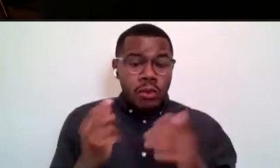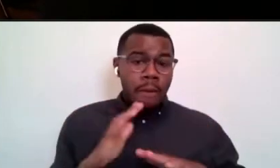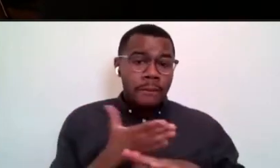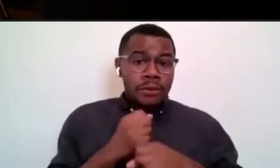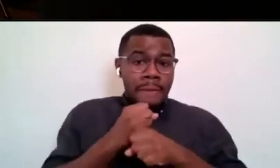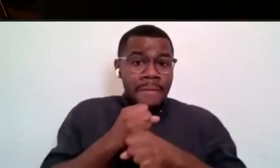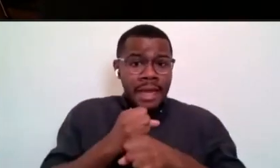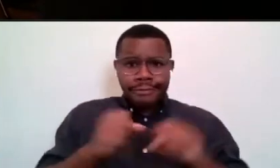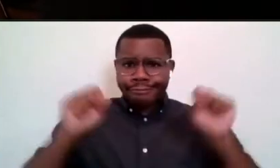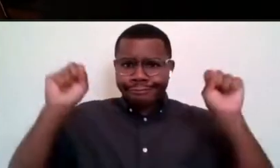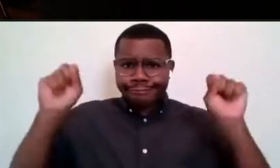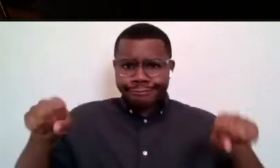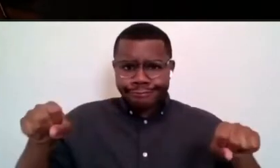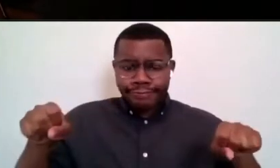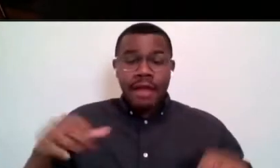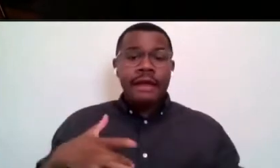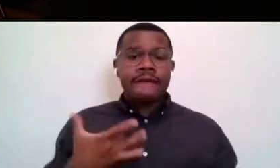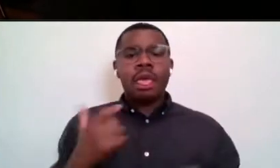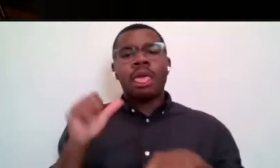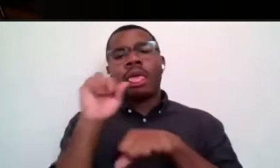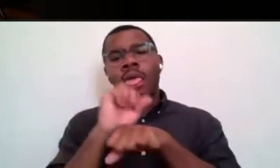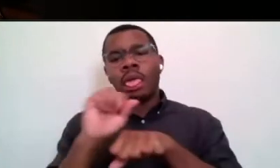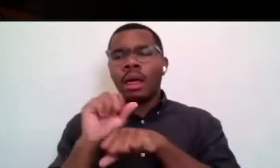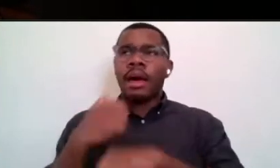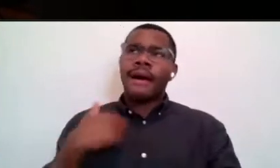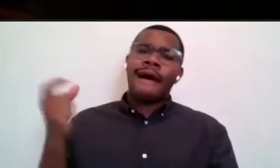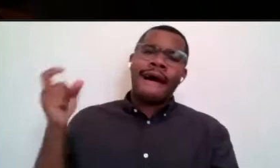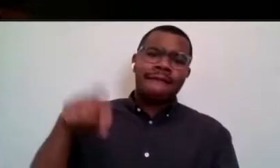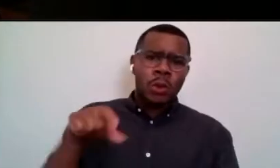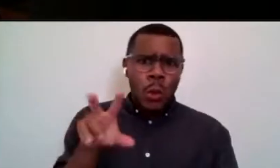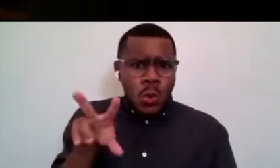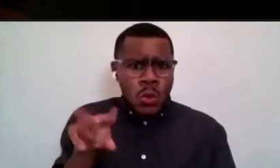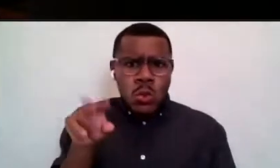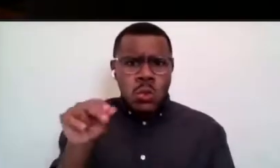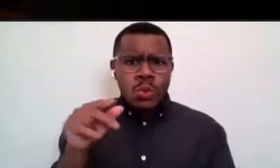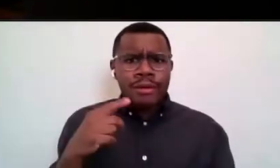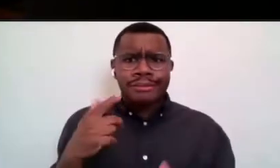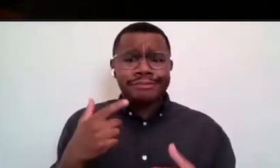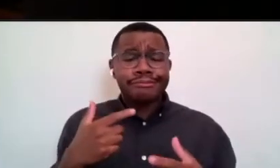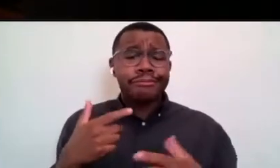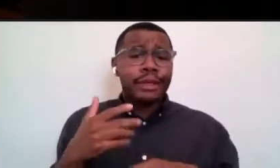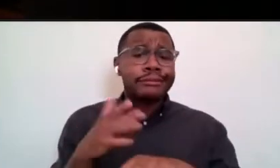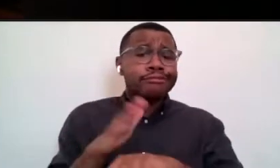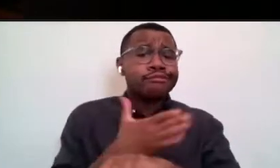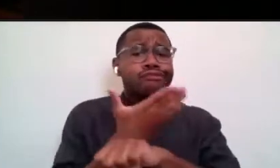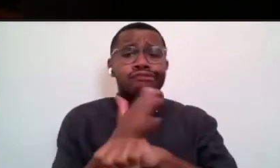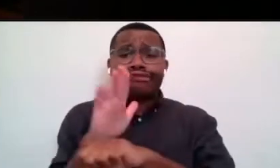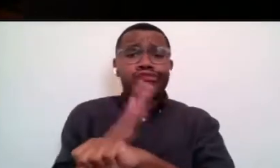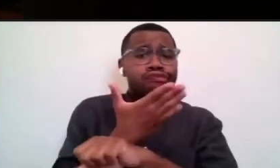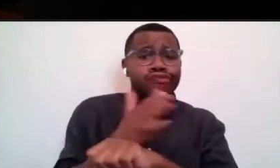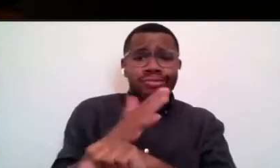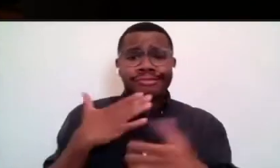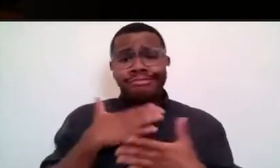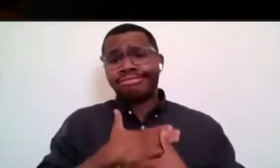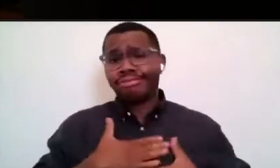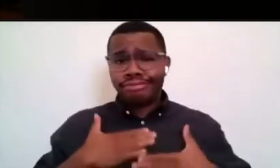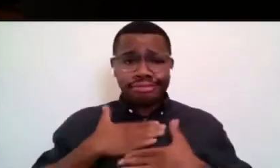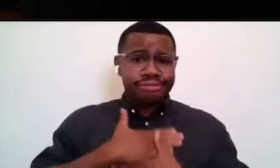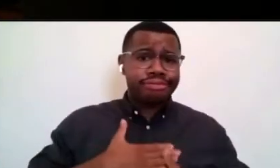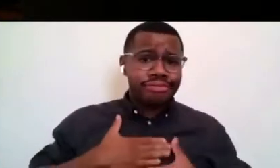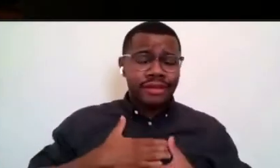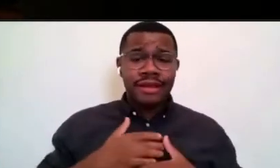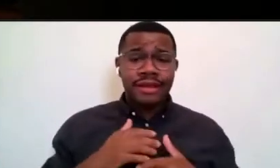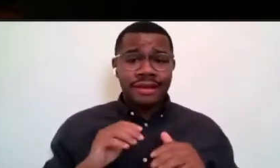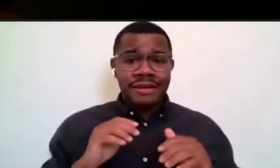it isn't work for them. It's like, I just get to play. I get to play 24/7, you know, that kind of thing. Yeah, so, but that's wonderful to hear.